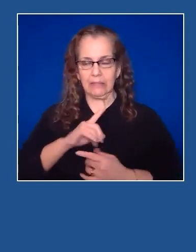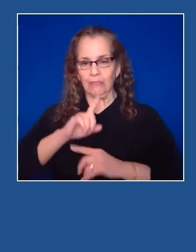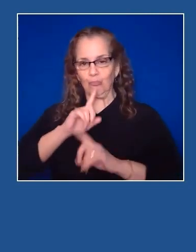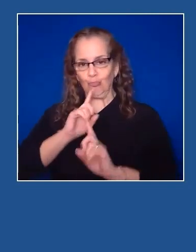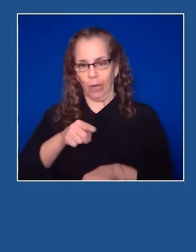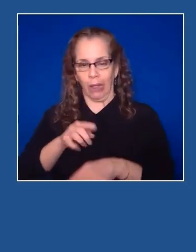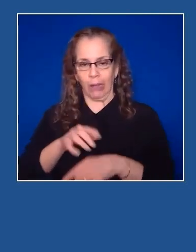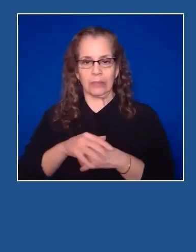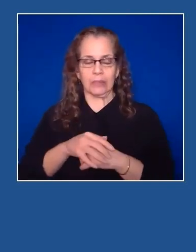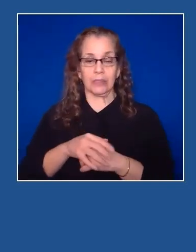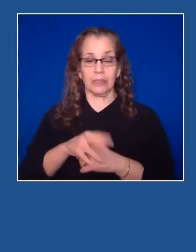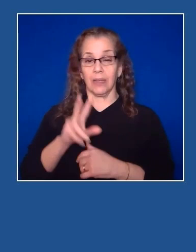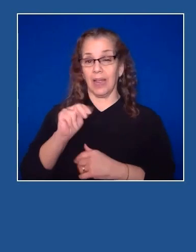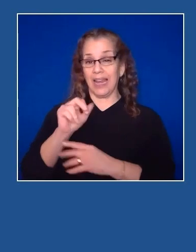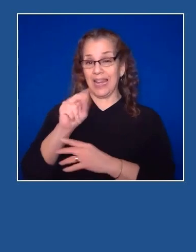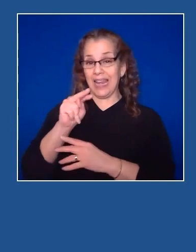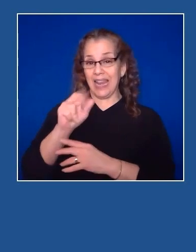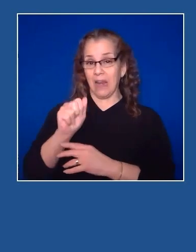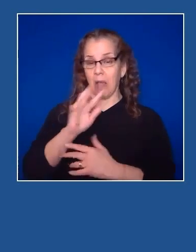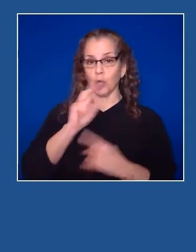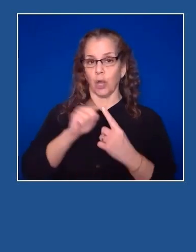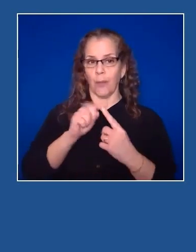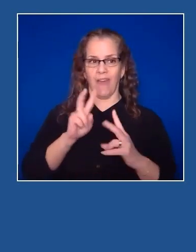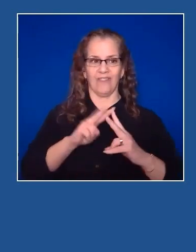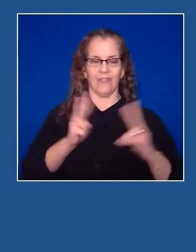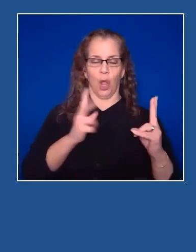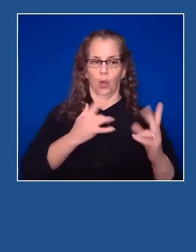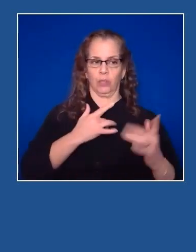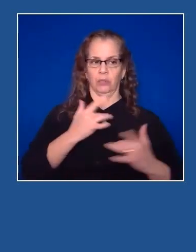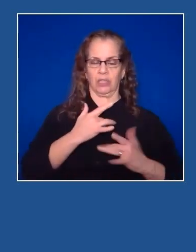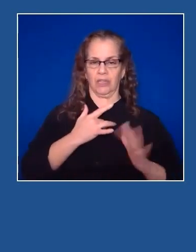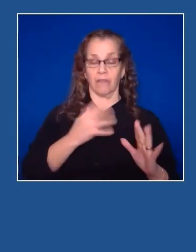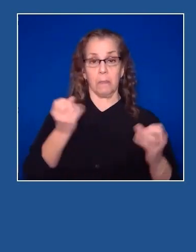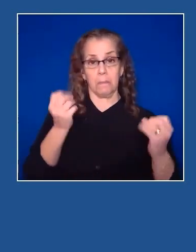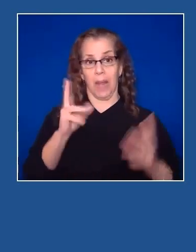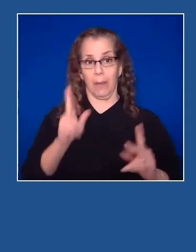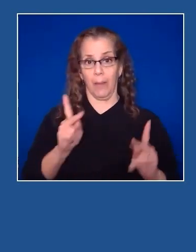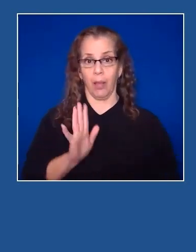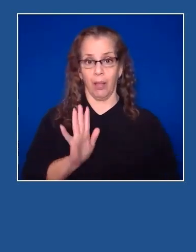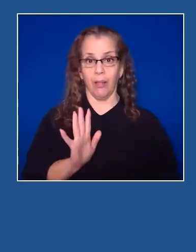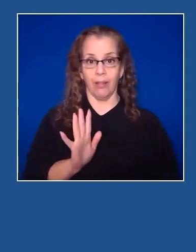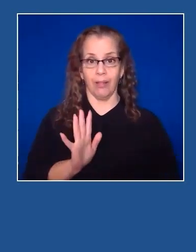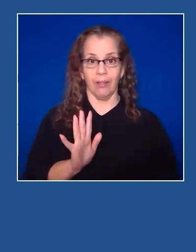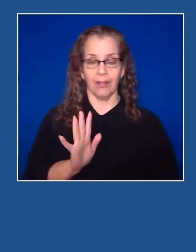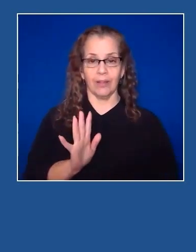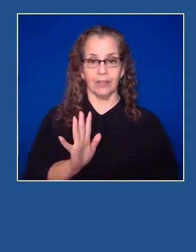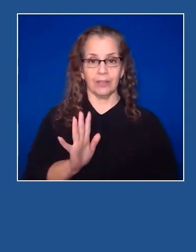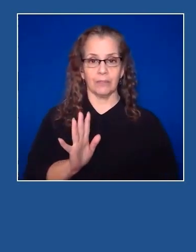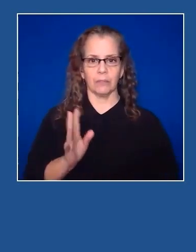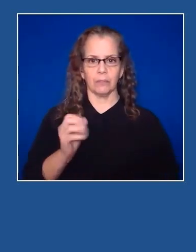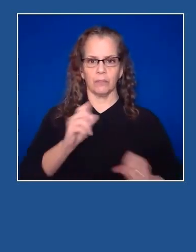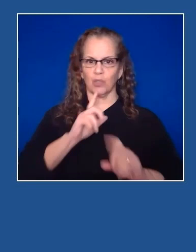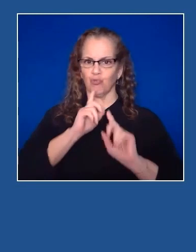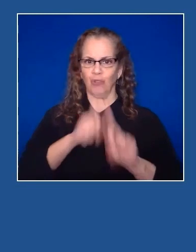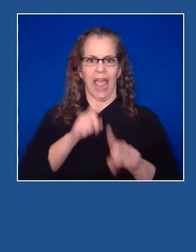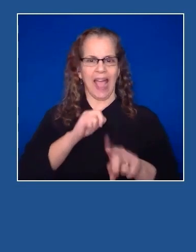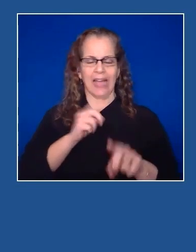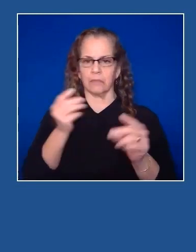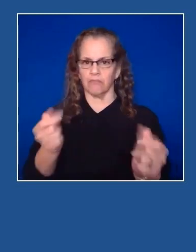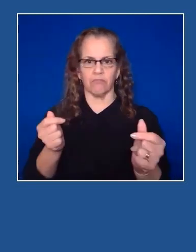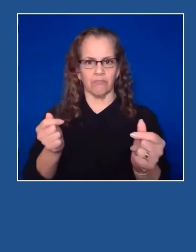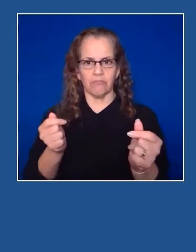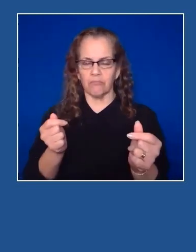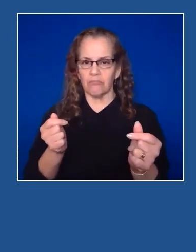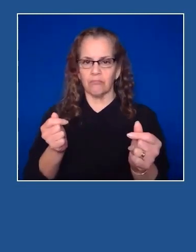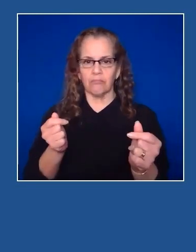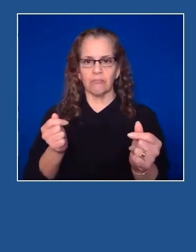Nina talked about being very sensitive. Lots of people are very sensitive, right? being very reactive, having a hard time